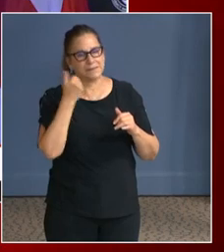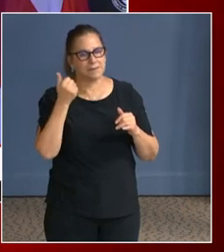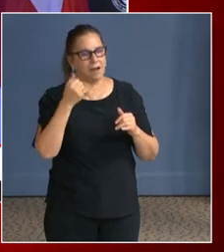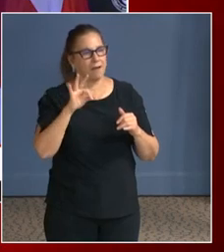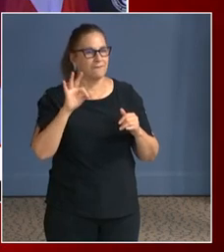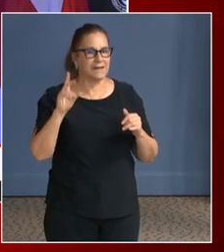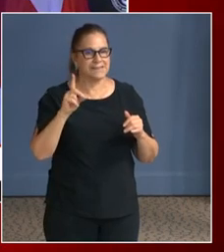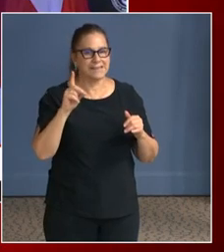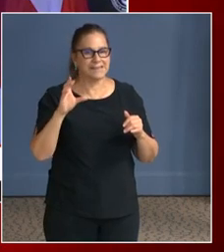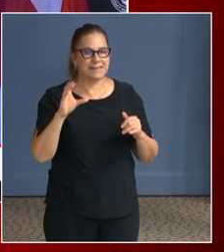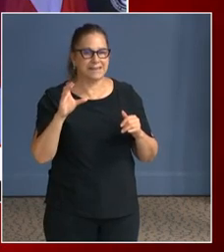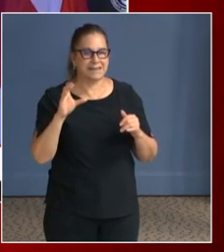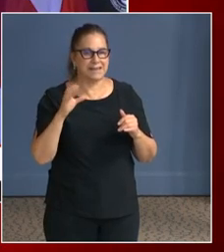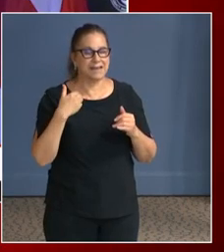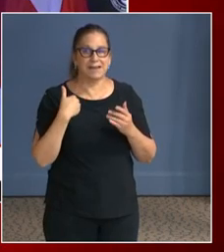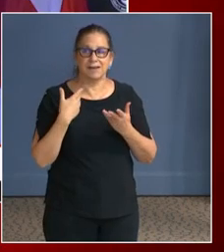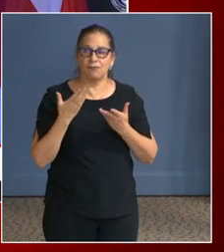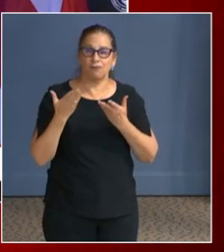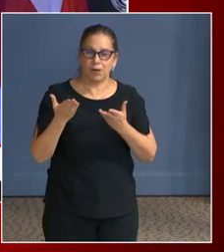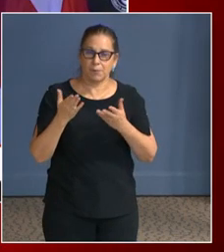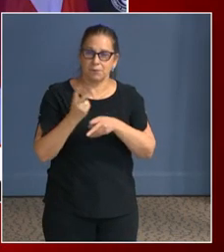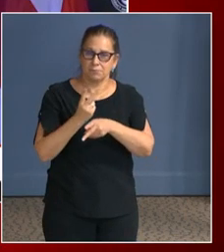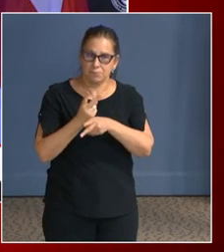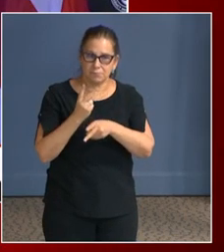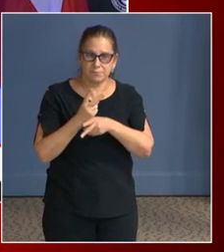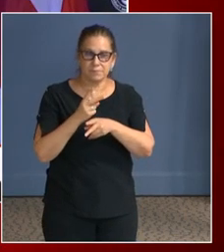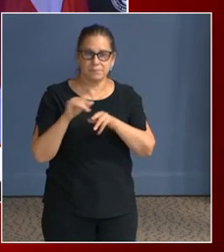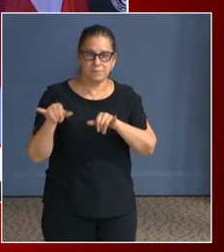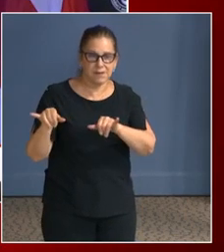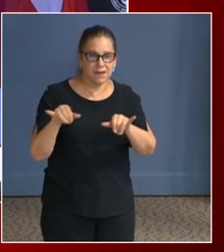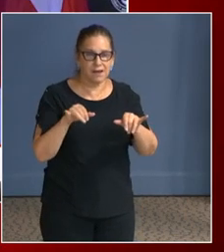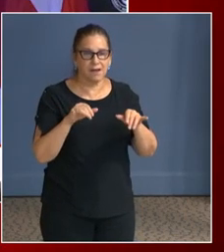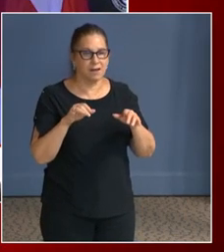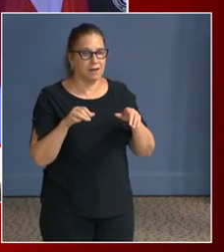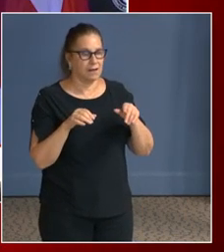this event will take place entirely on the federal property.